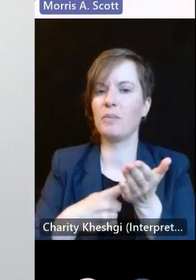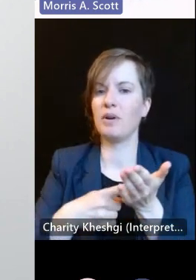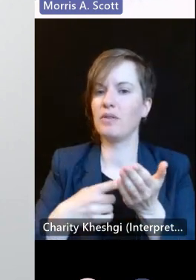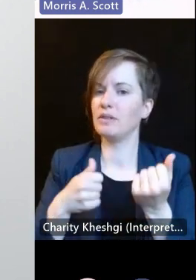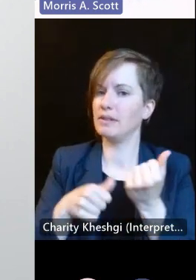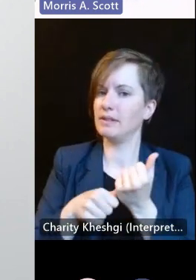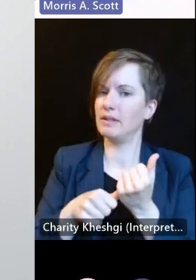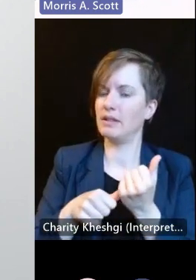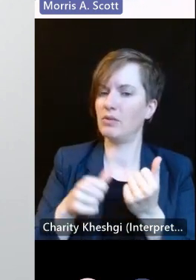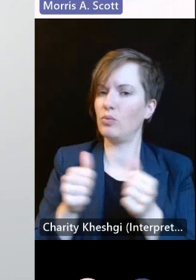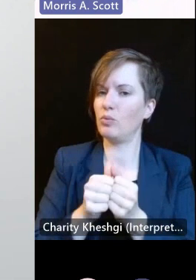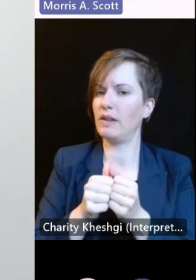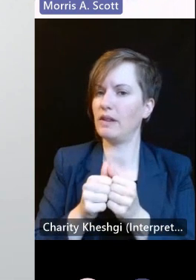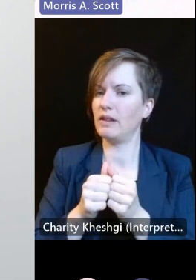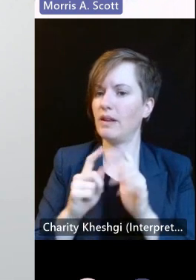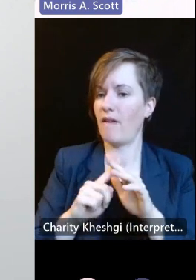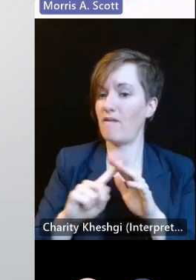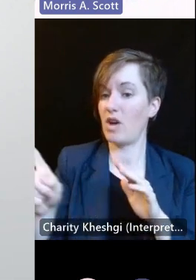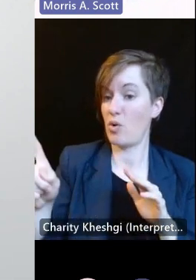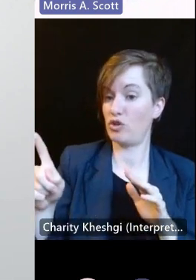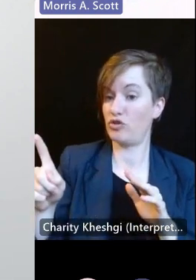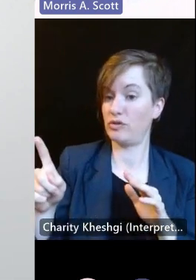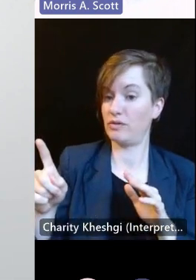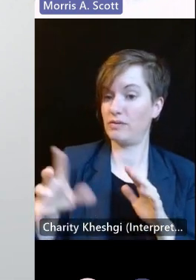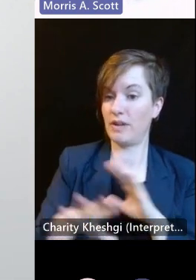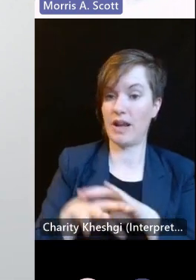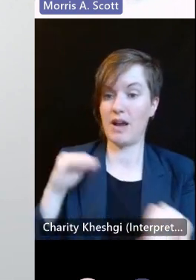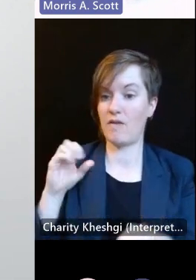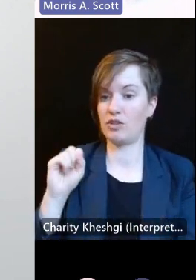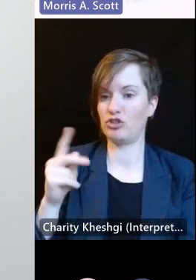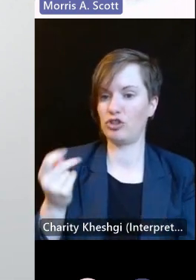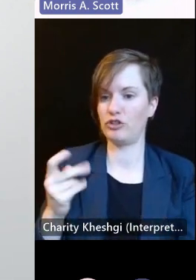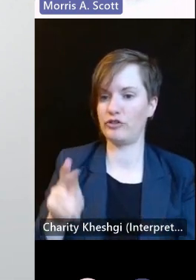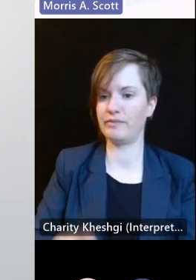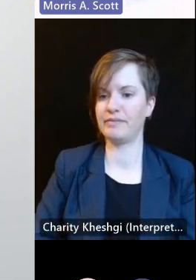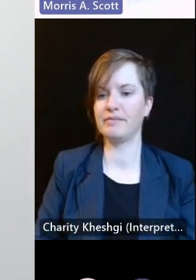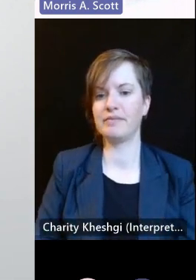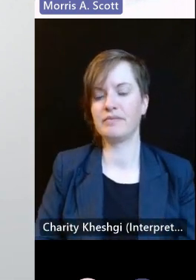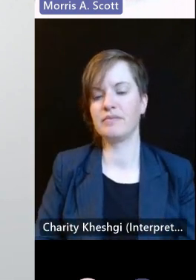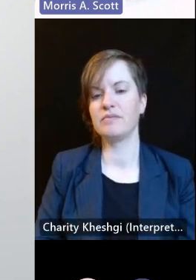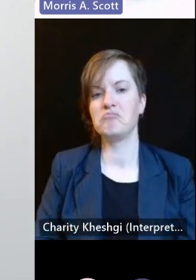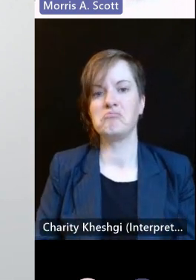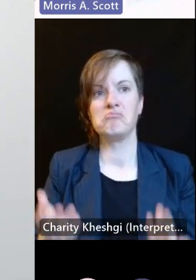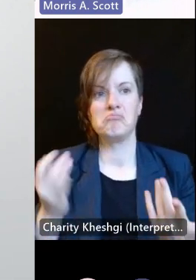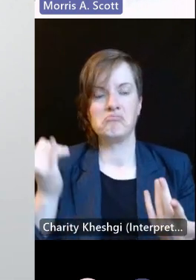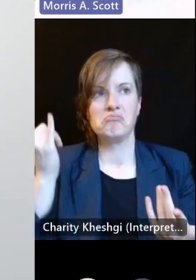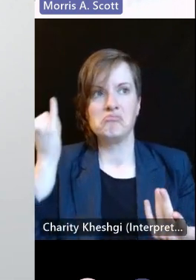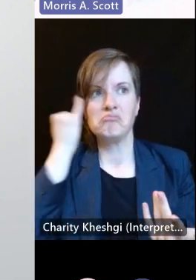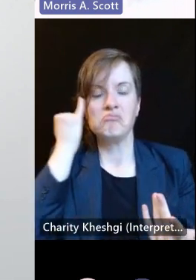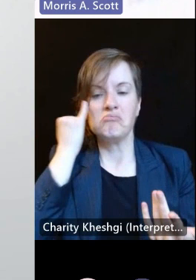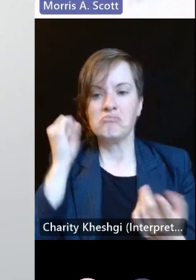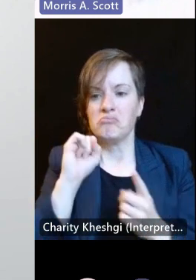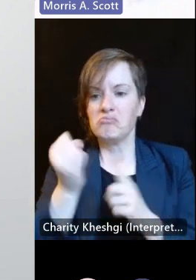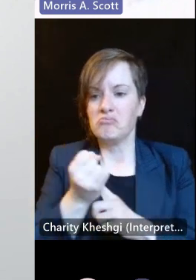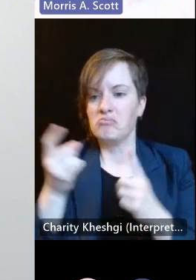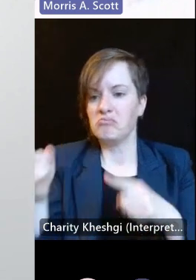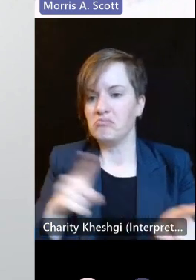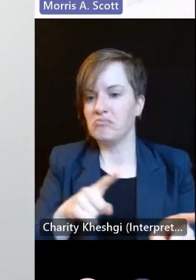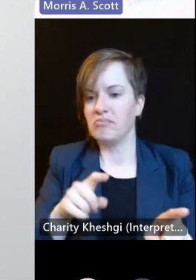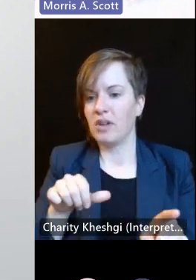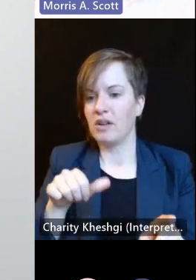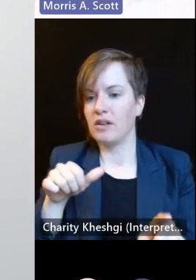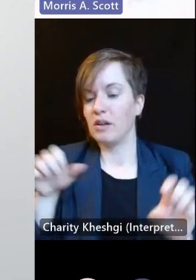the issue is, what if there is another emergency or circumstance which requires